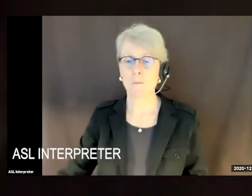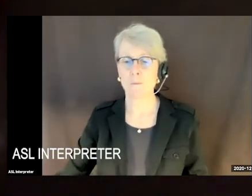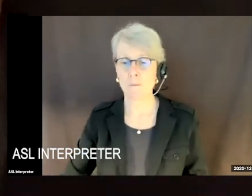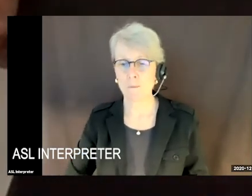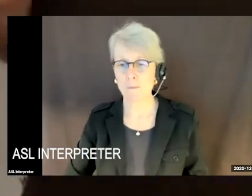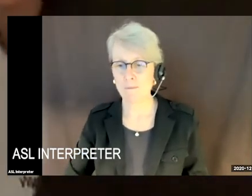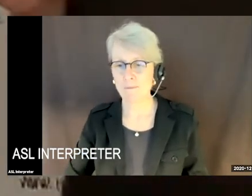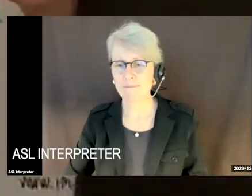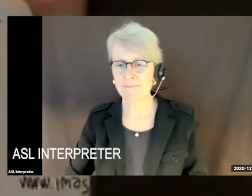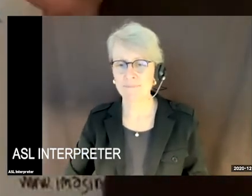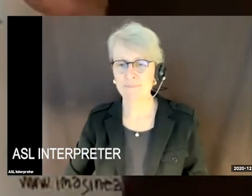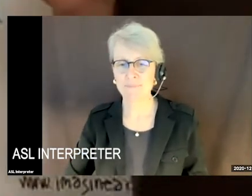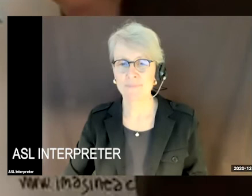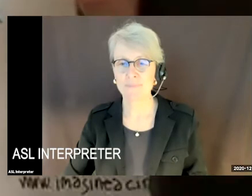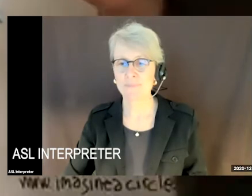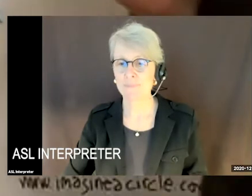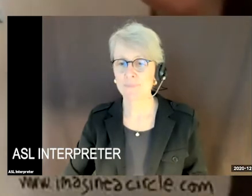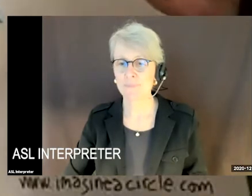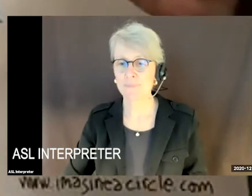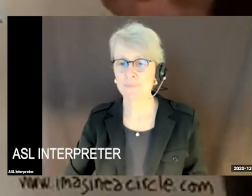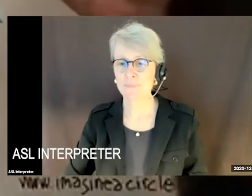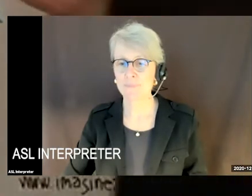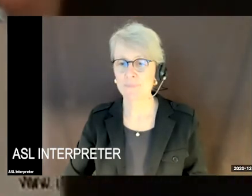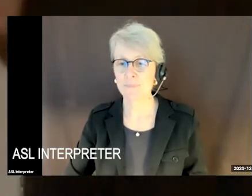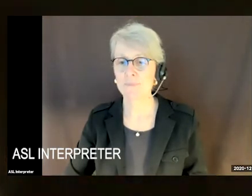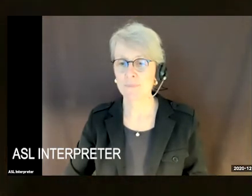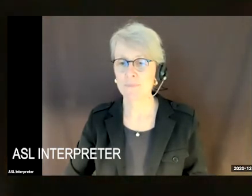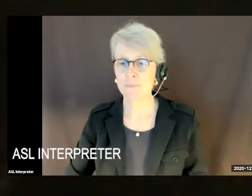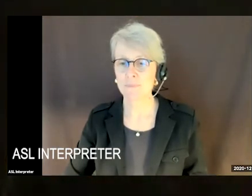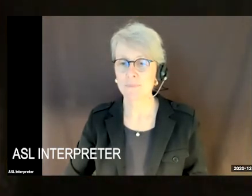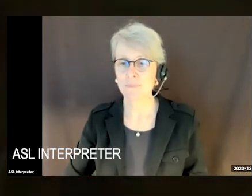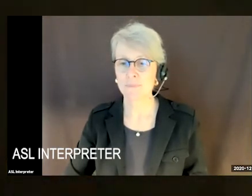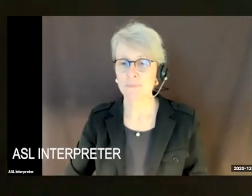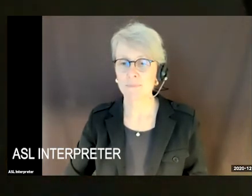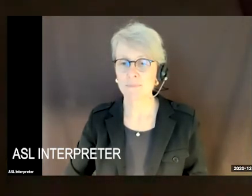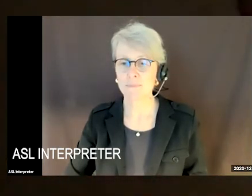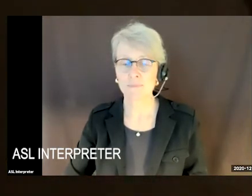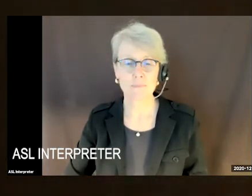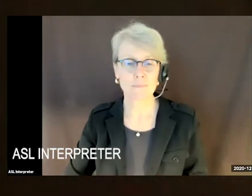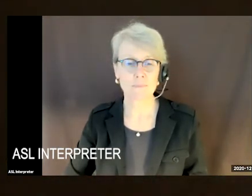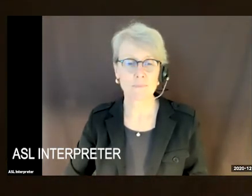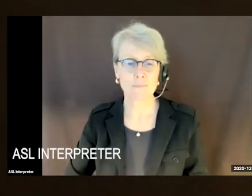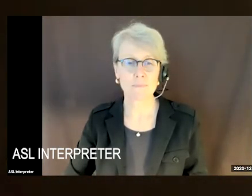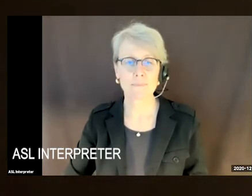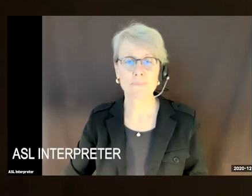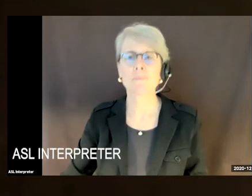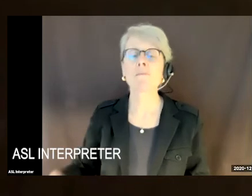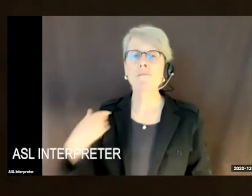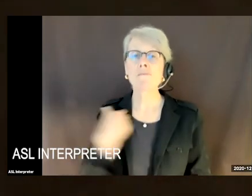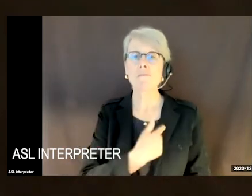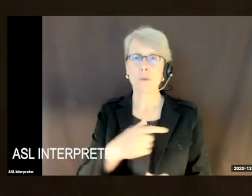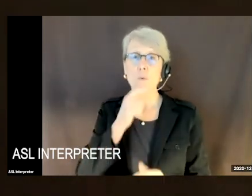kind of thinking of a couple of stories, and one of those is that we were working with this large group of social